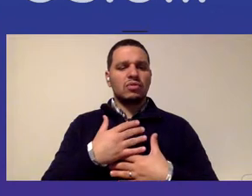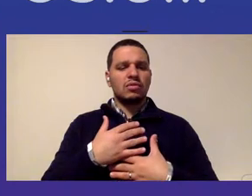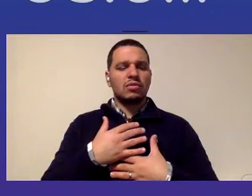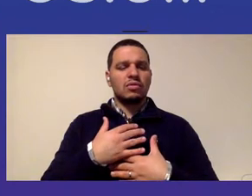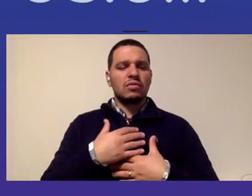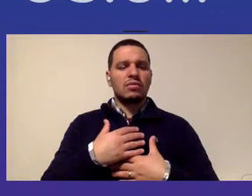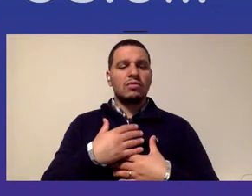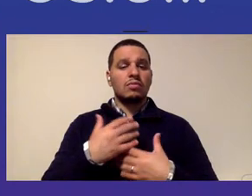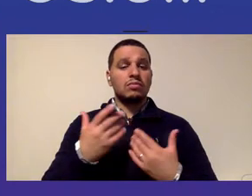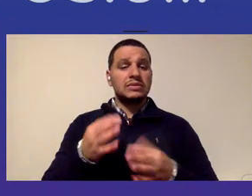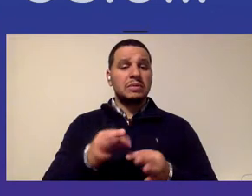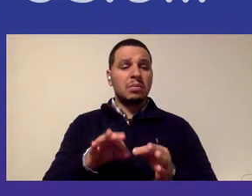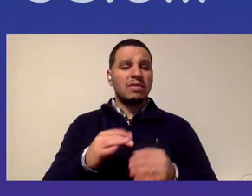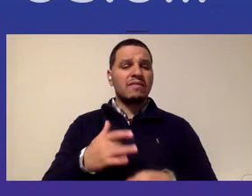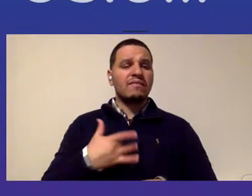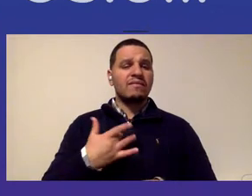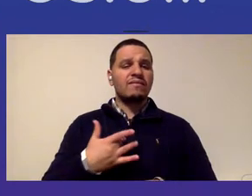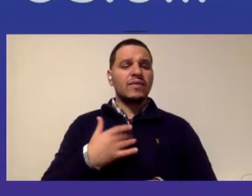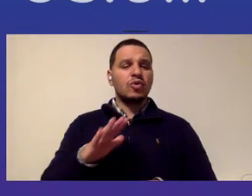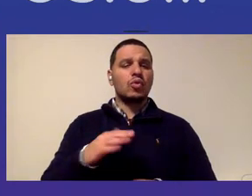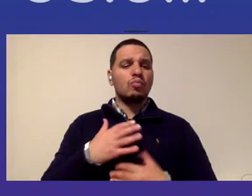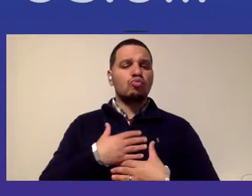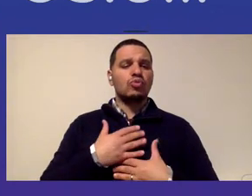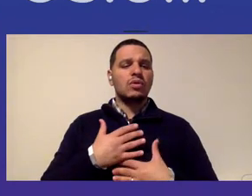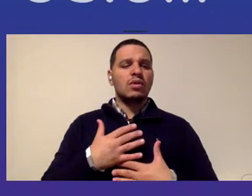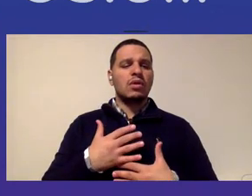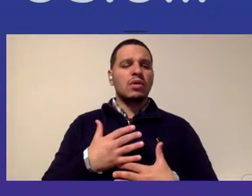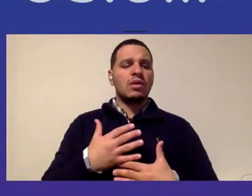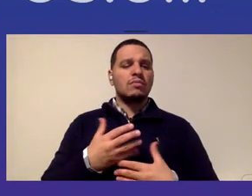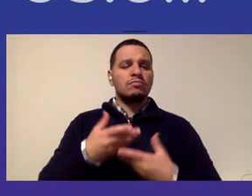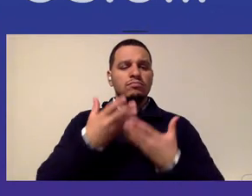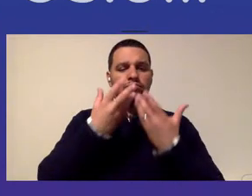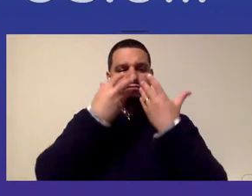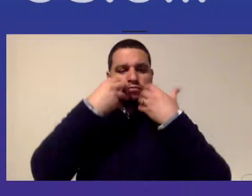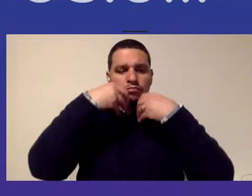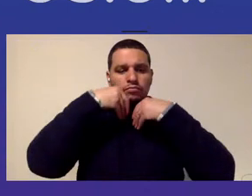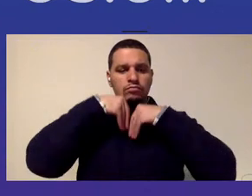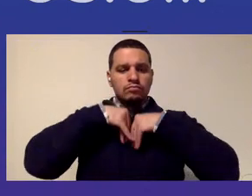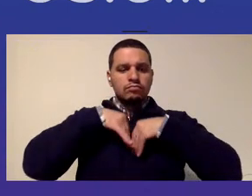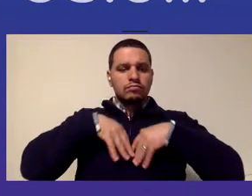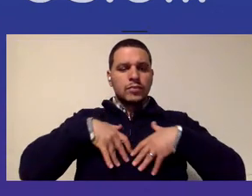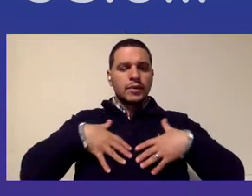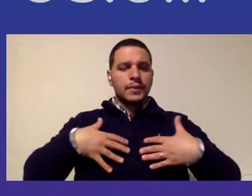simply feel the breath moving through our bodies as it is right now.